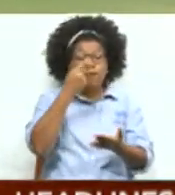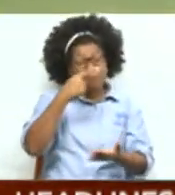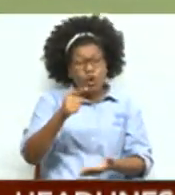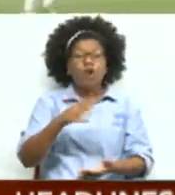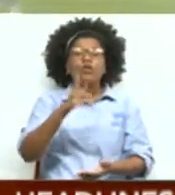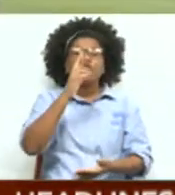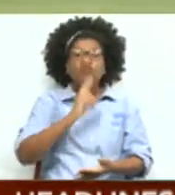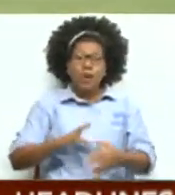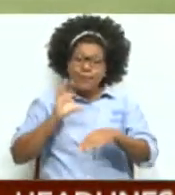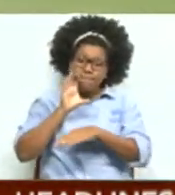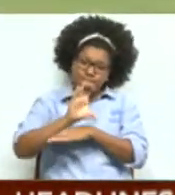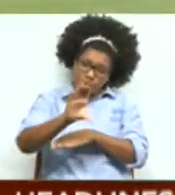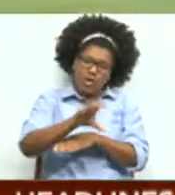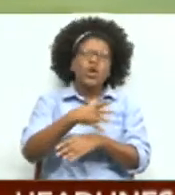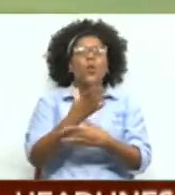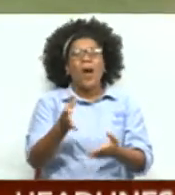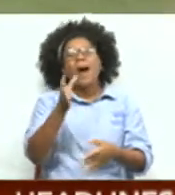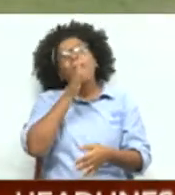against Guyana.